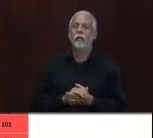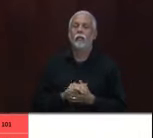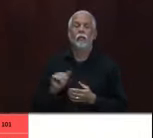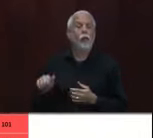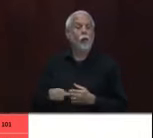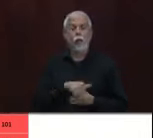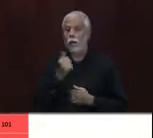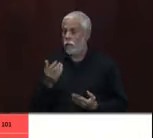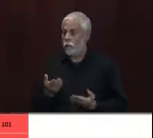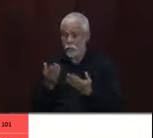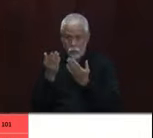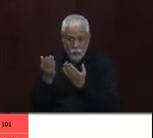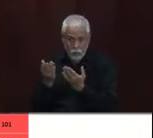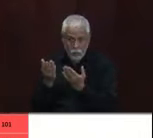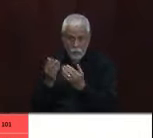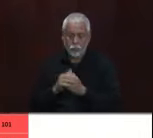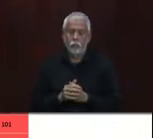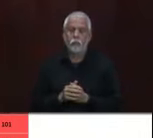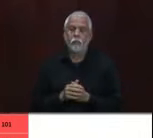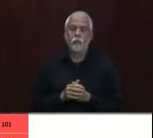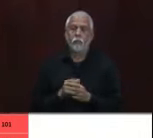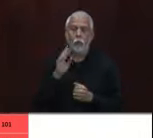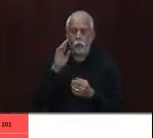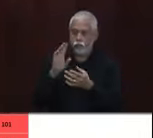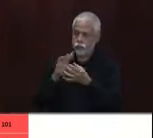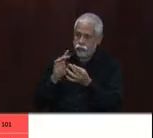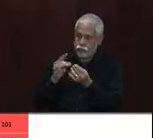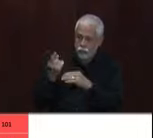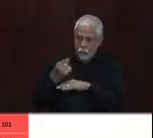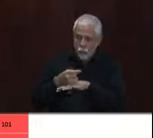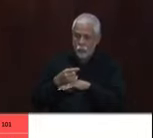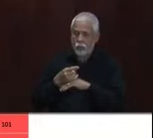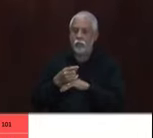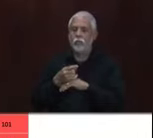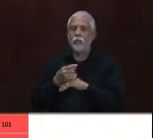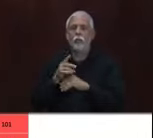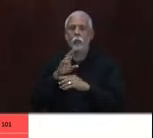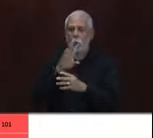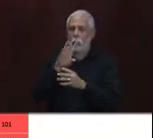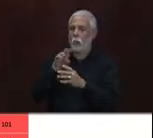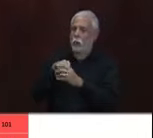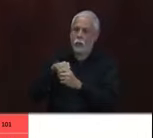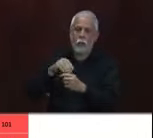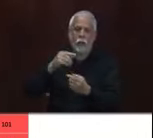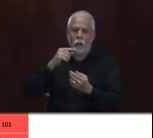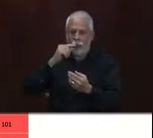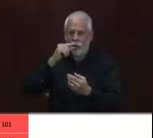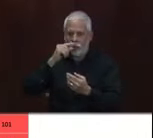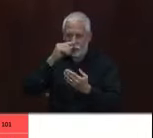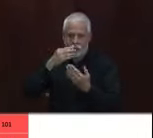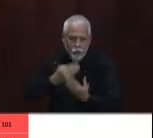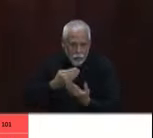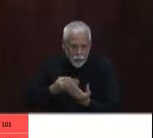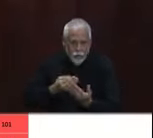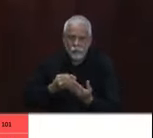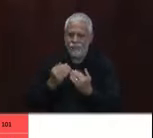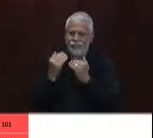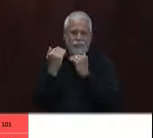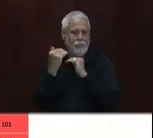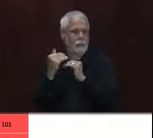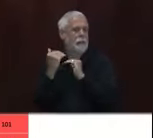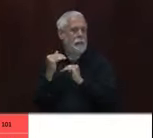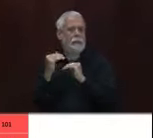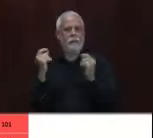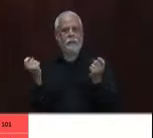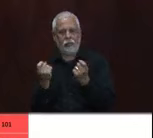Other recommendations that I'll be talking through today will include Thanksgiving festivities, including limiting